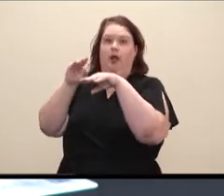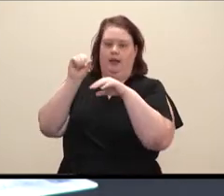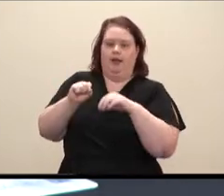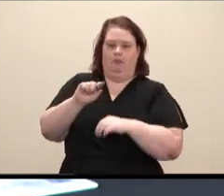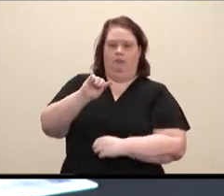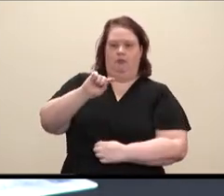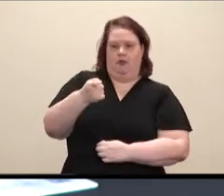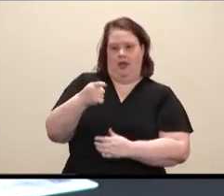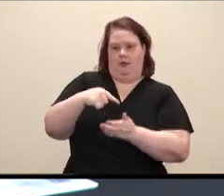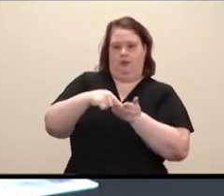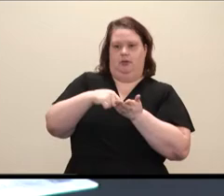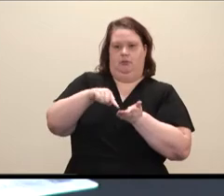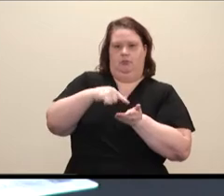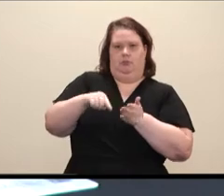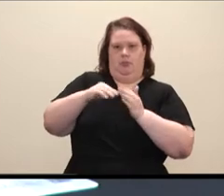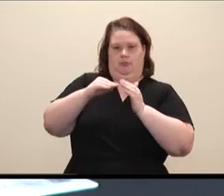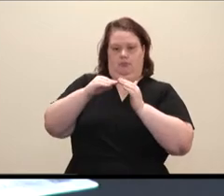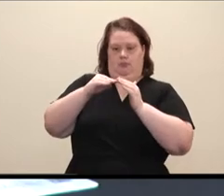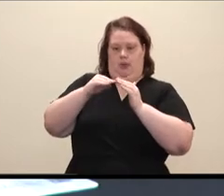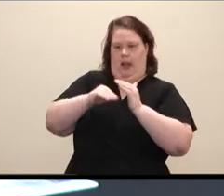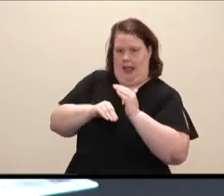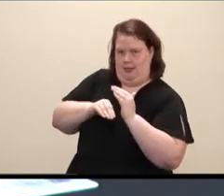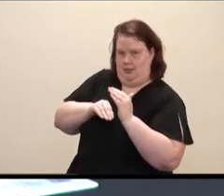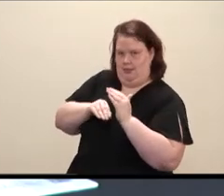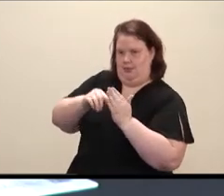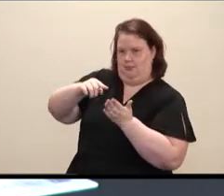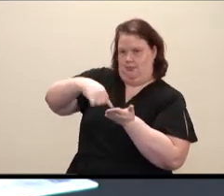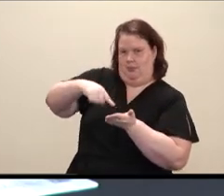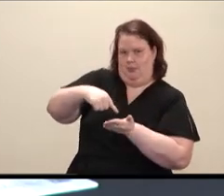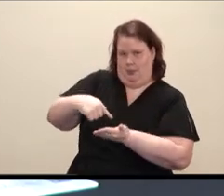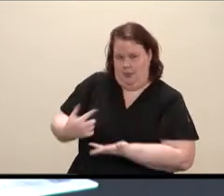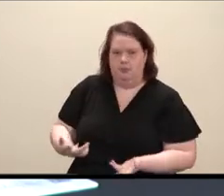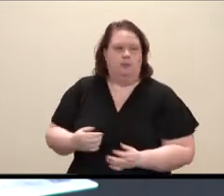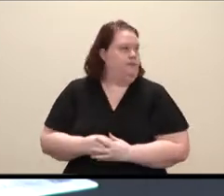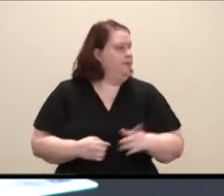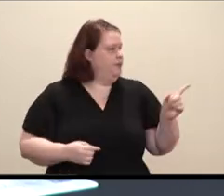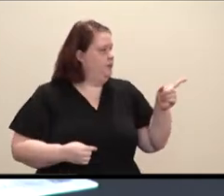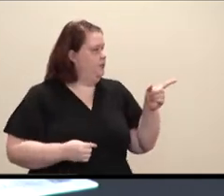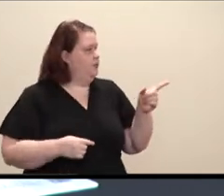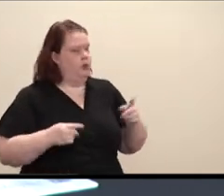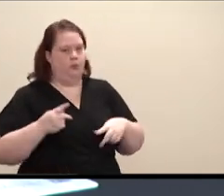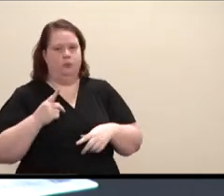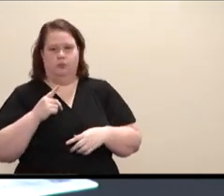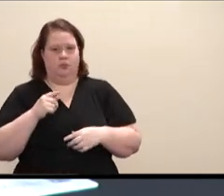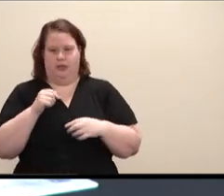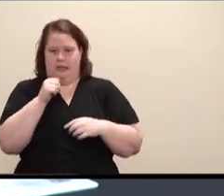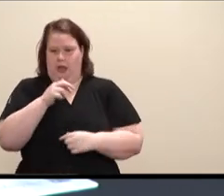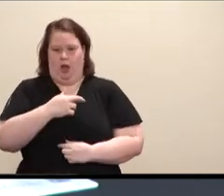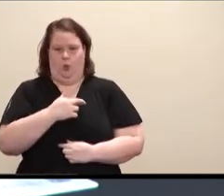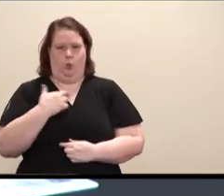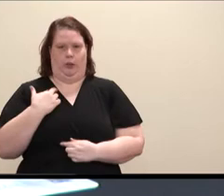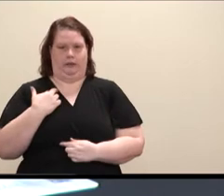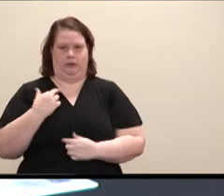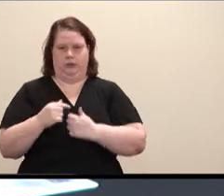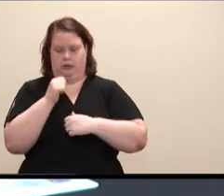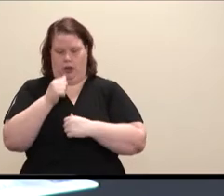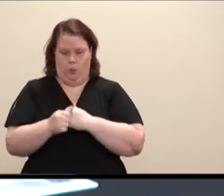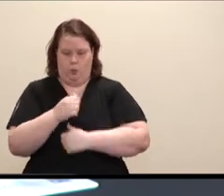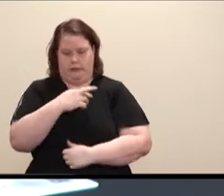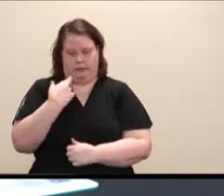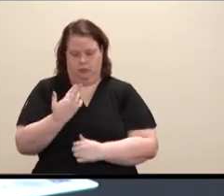That's correct. So I think the question about conservative, you know, these are conservative assumptions. Right. That's a good